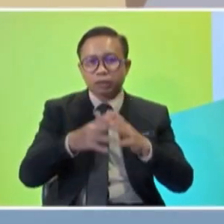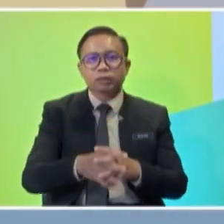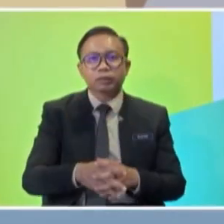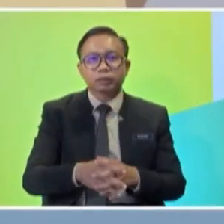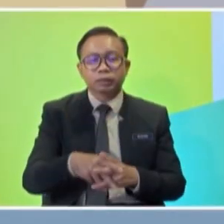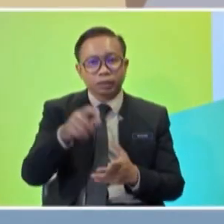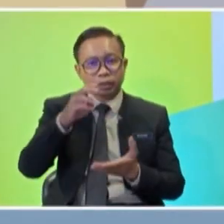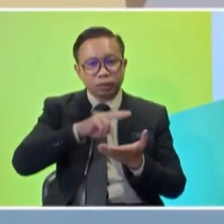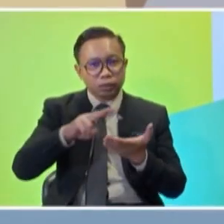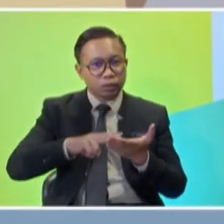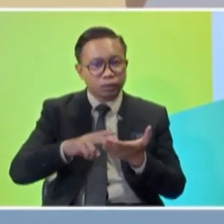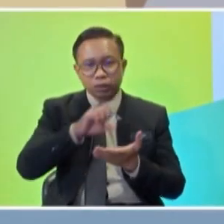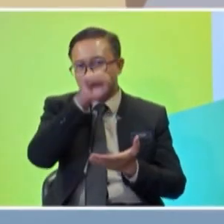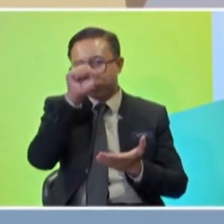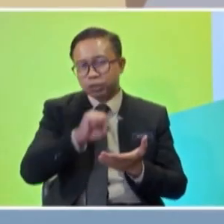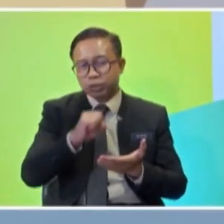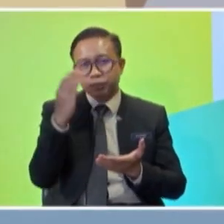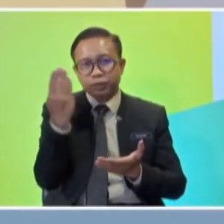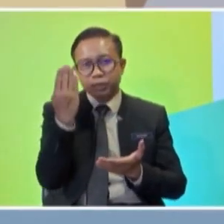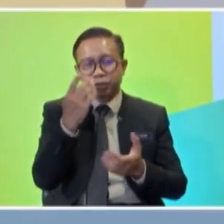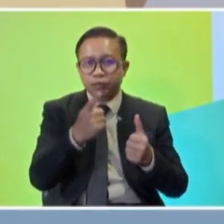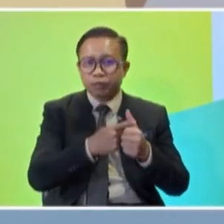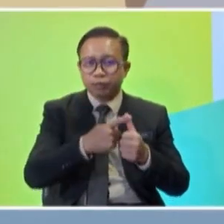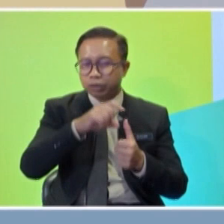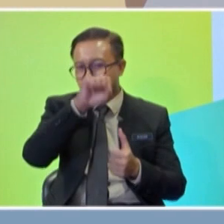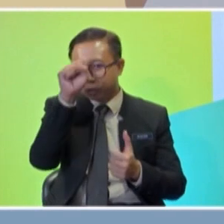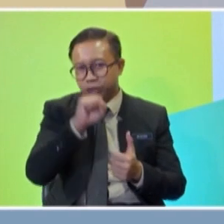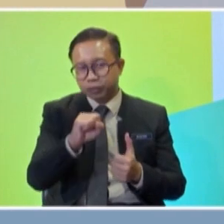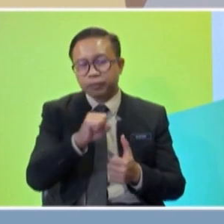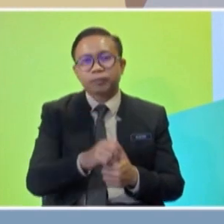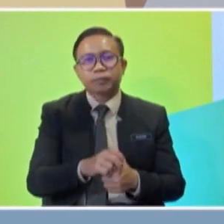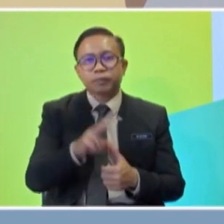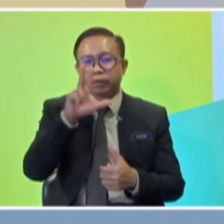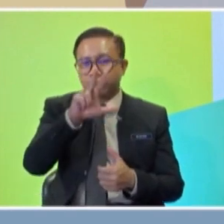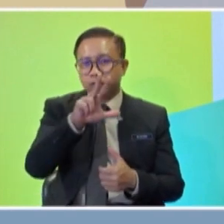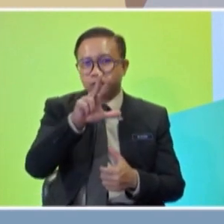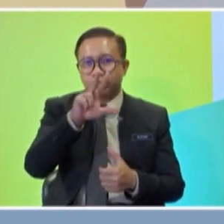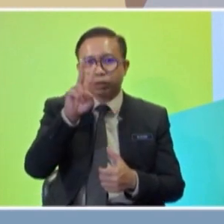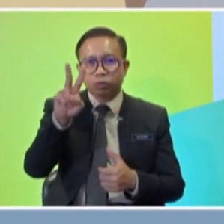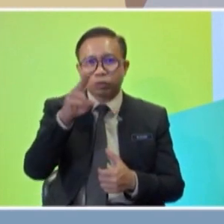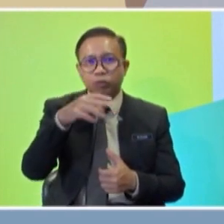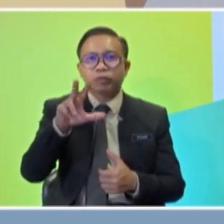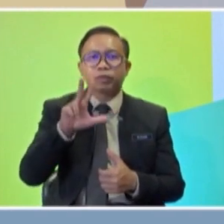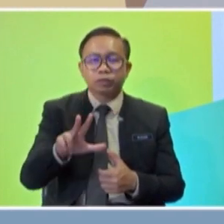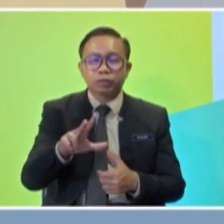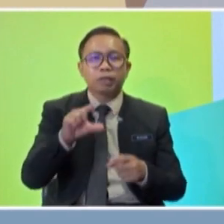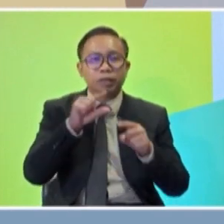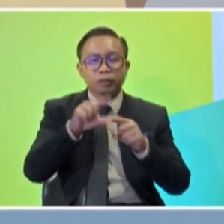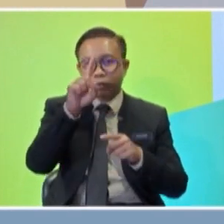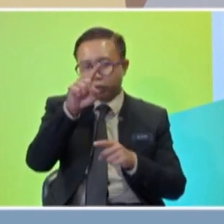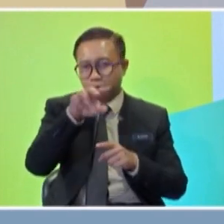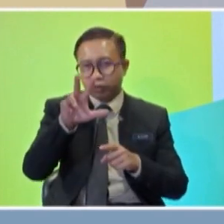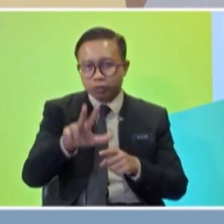will read the question as usual. So the first question is 3, 2 over 3 divide with 1 over